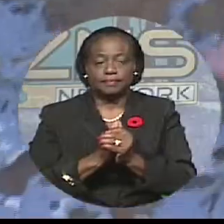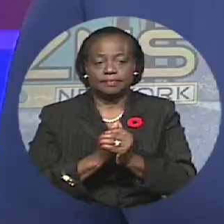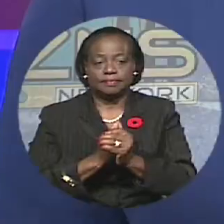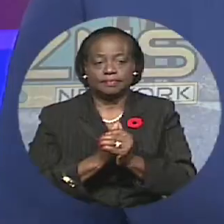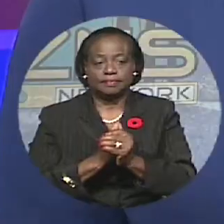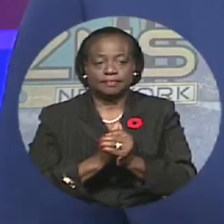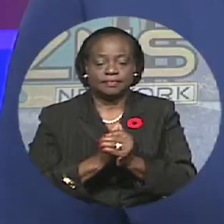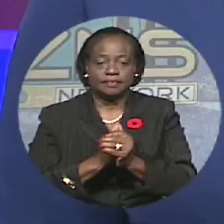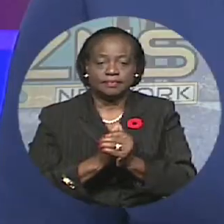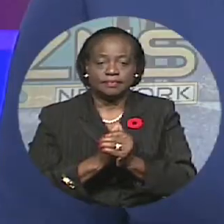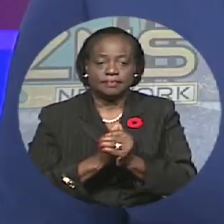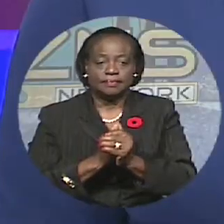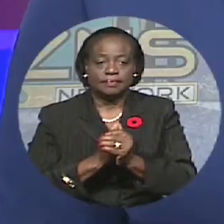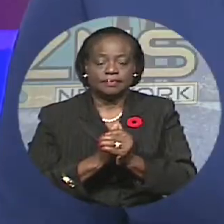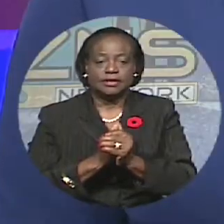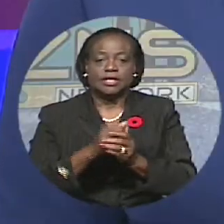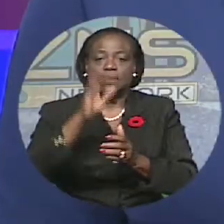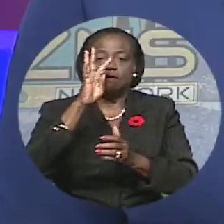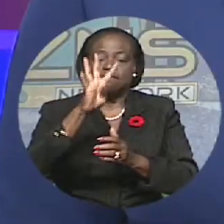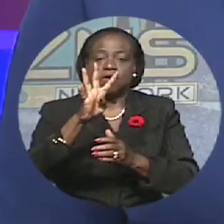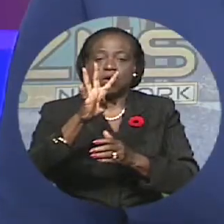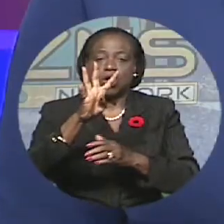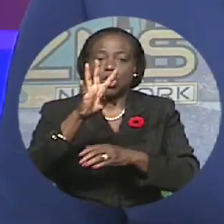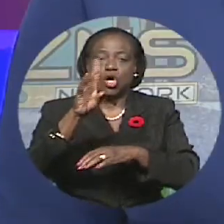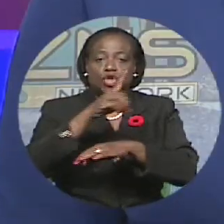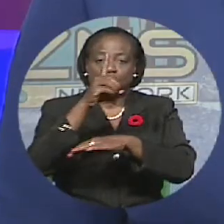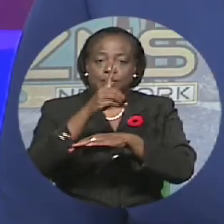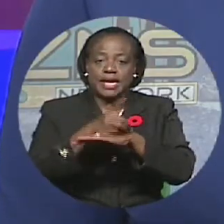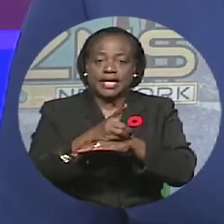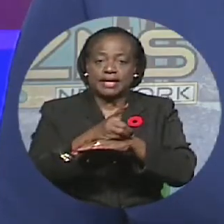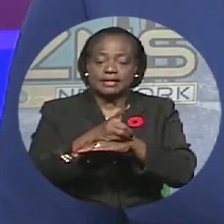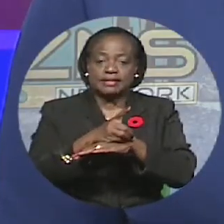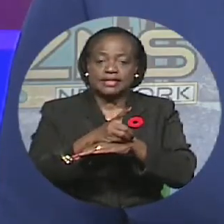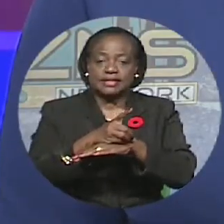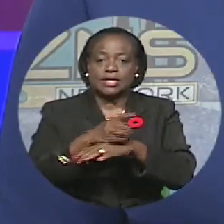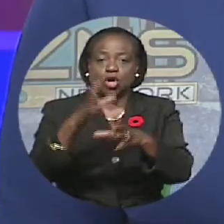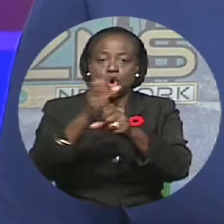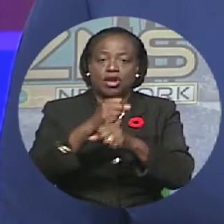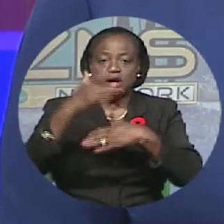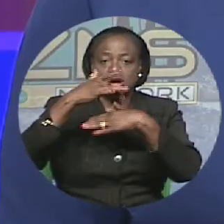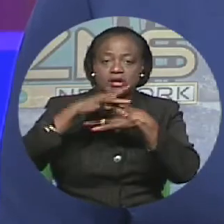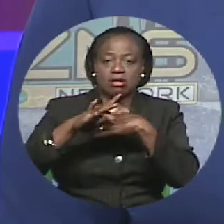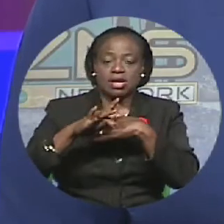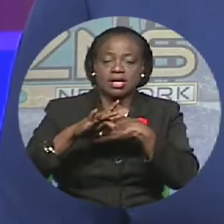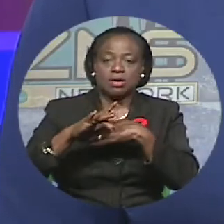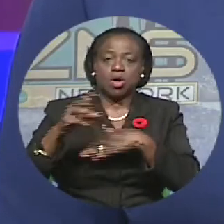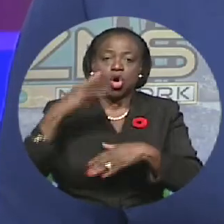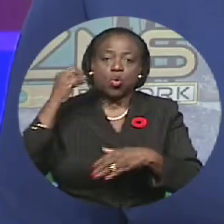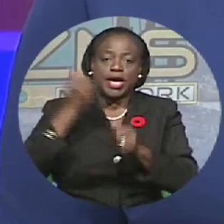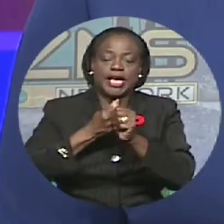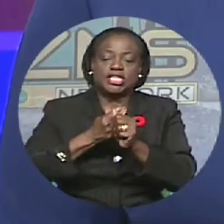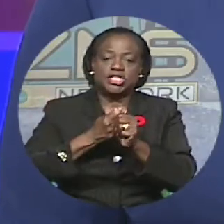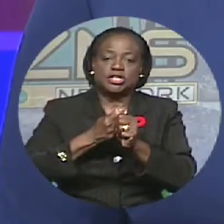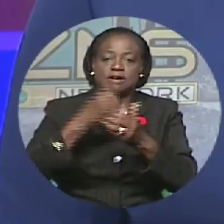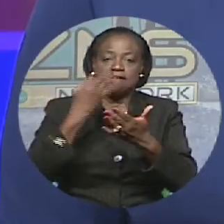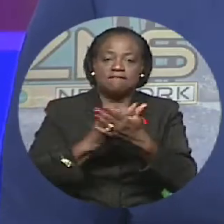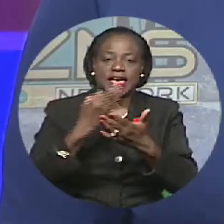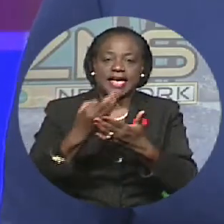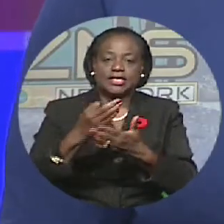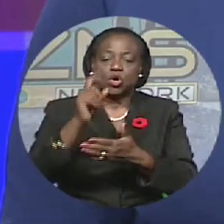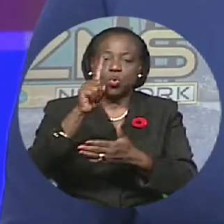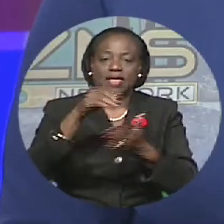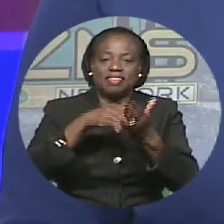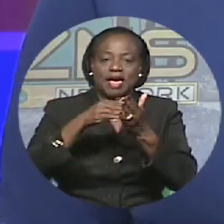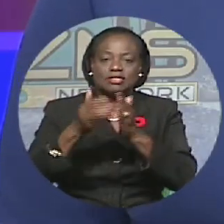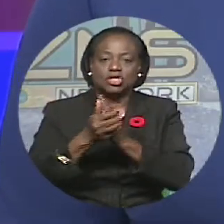News. Well, those 4 Dominicans arraigned earlier on illegal fishing charges just mentioned in Janae's story were each fined $1,000 or 3 months in